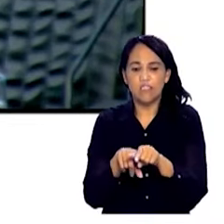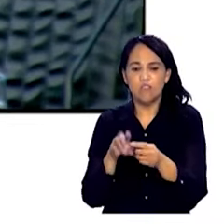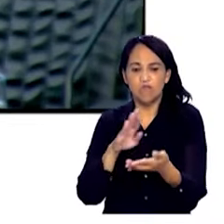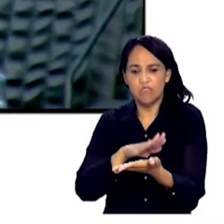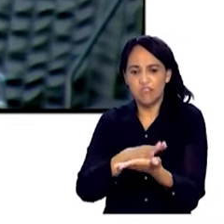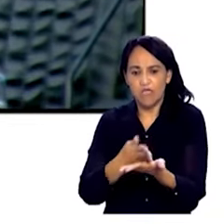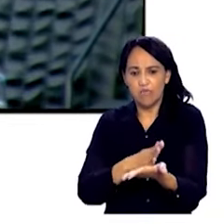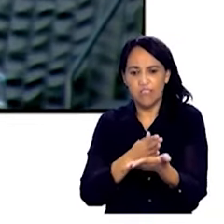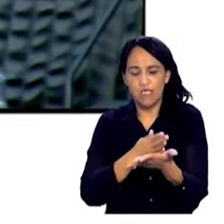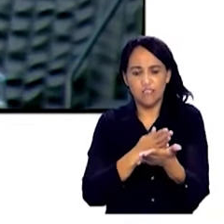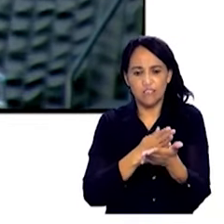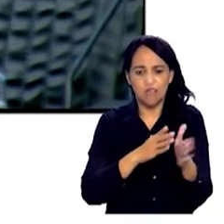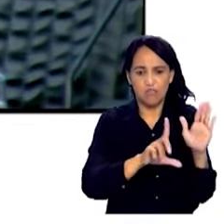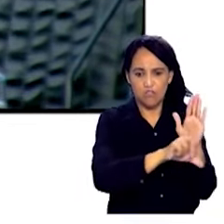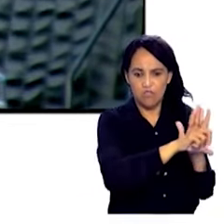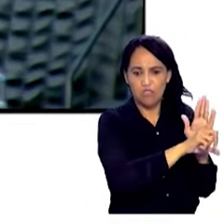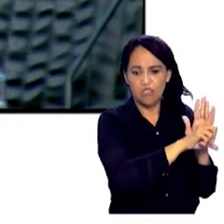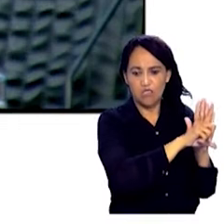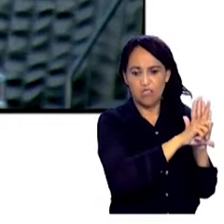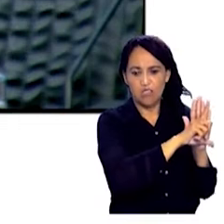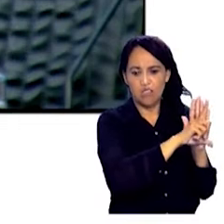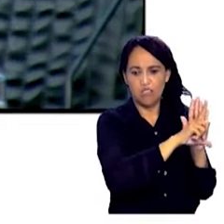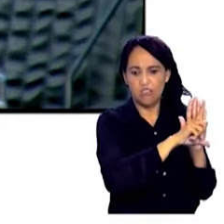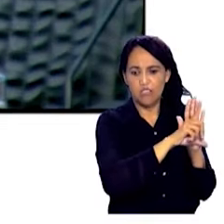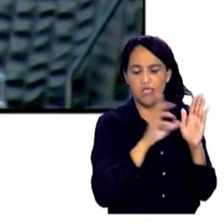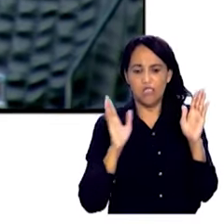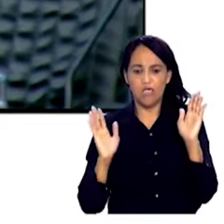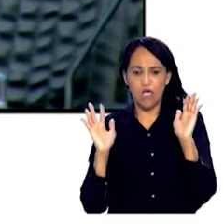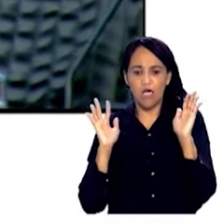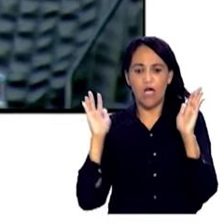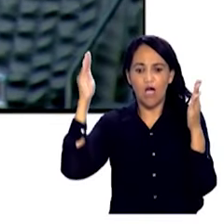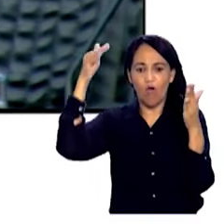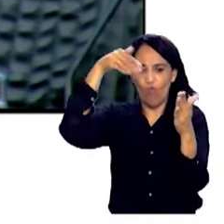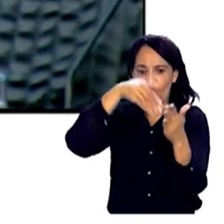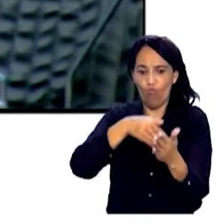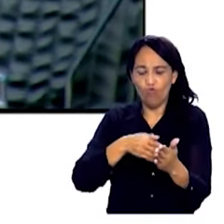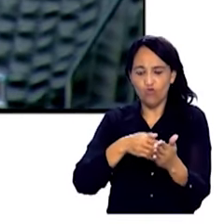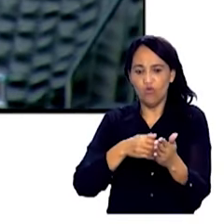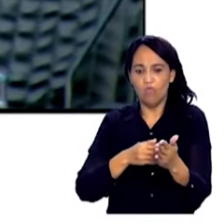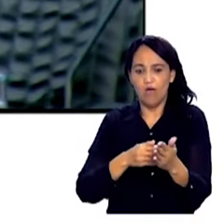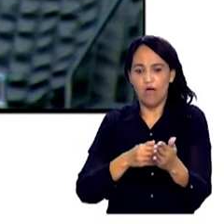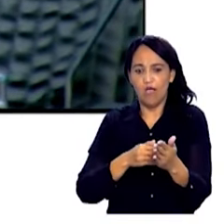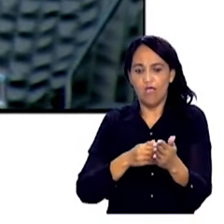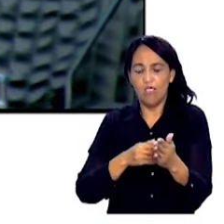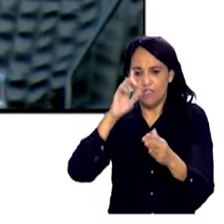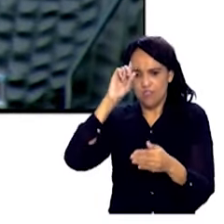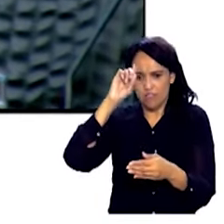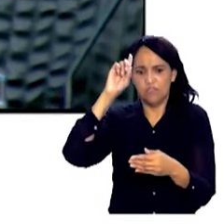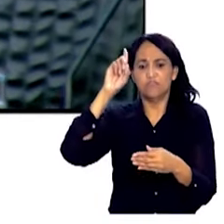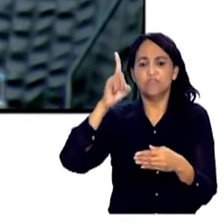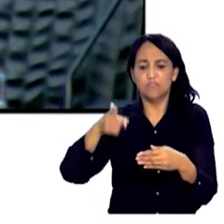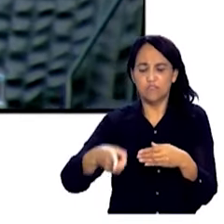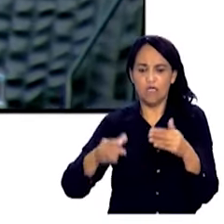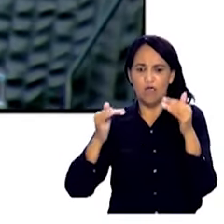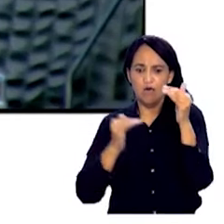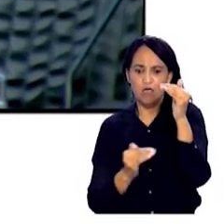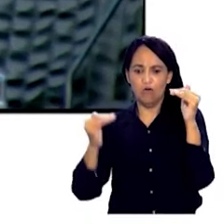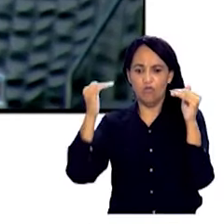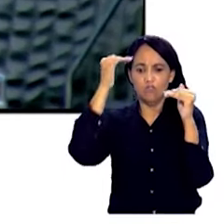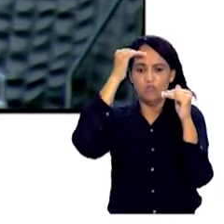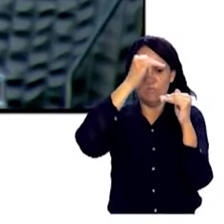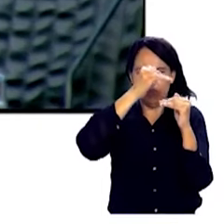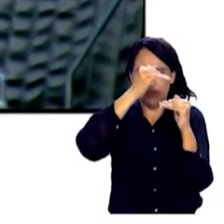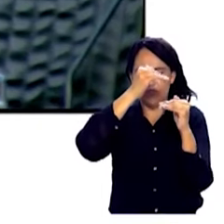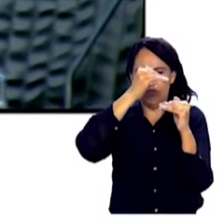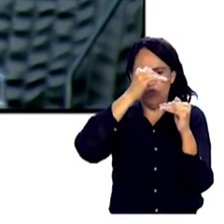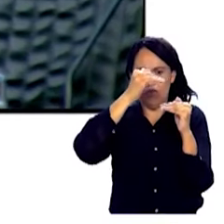Law the Supreme Court Law pronouncement function is seen as its most important function that Law pronouncement